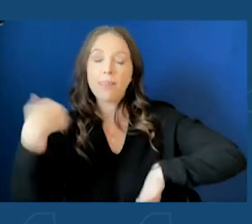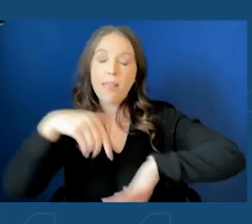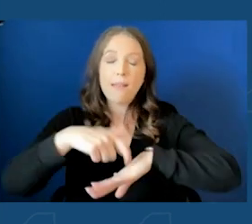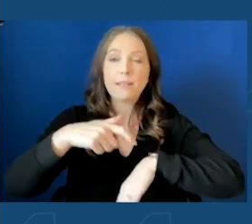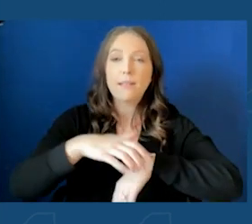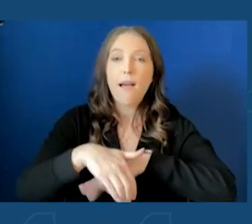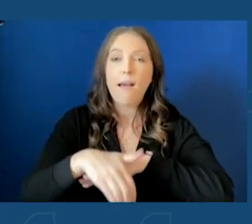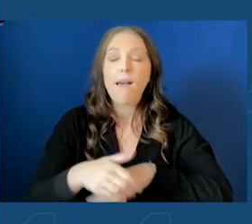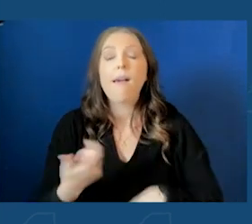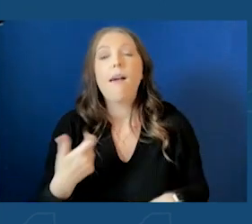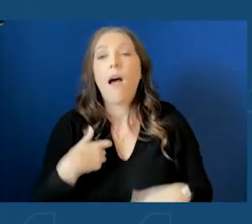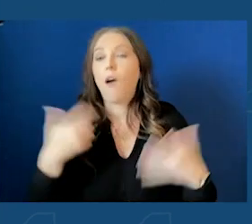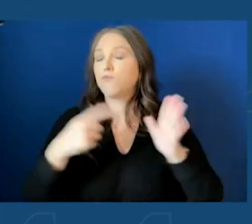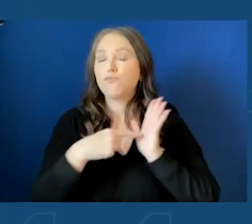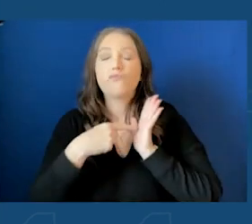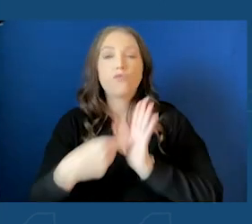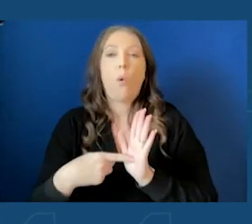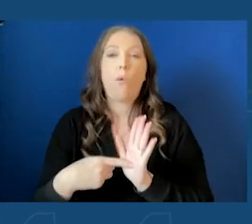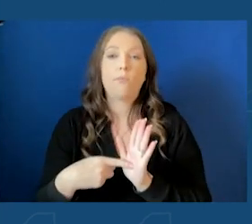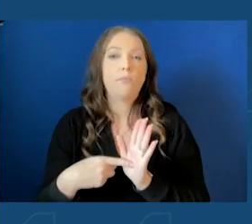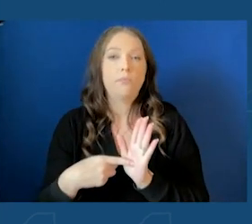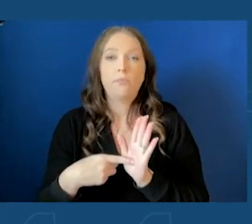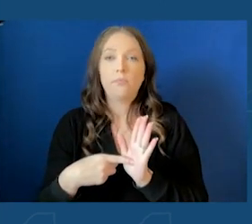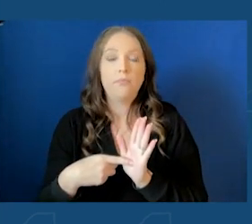the incredible